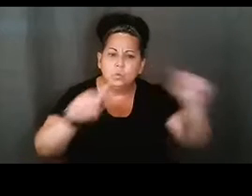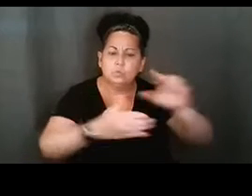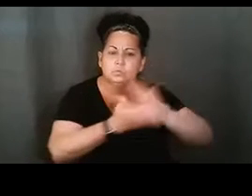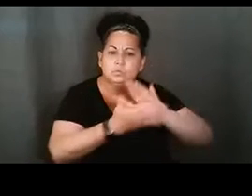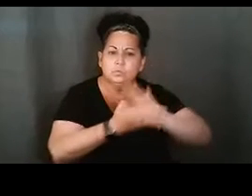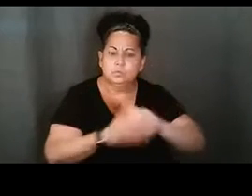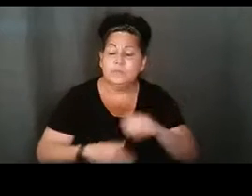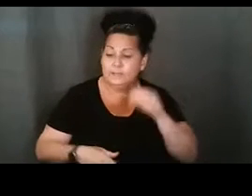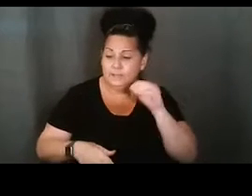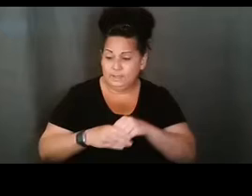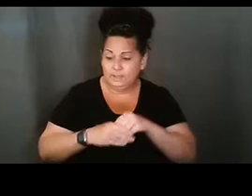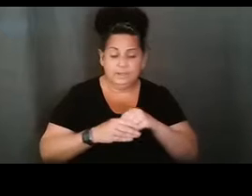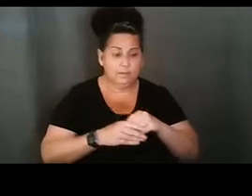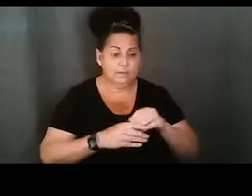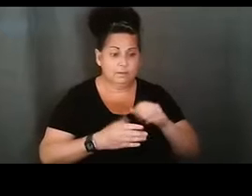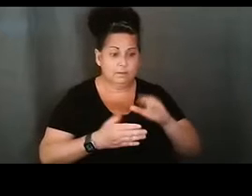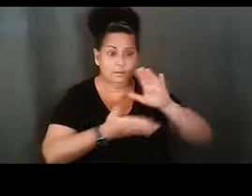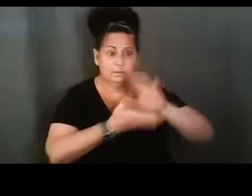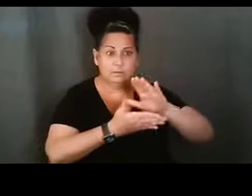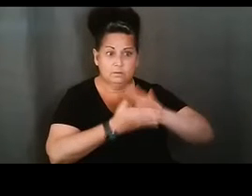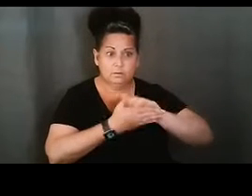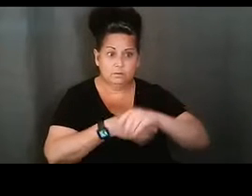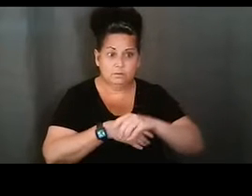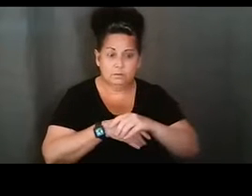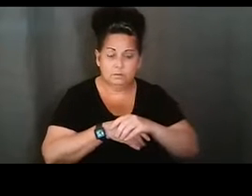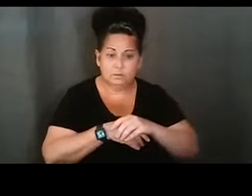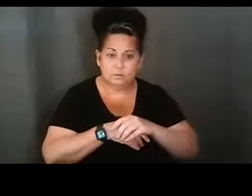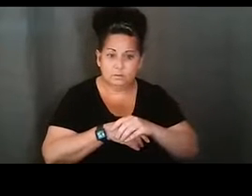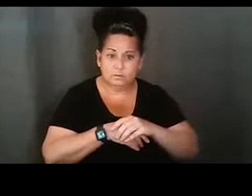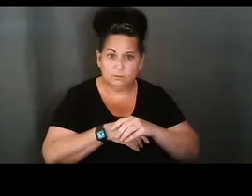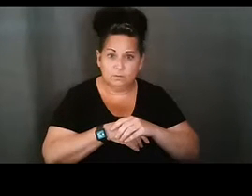in the building, but they don't have class on Wednesdays.